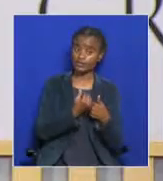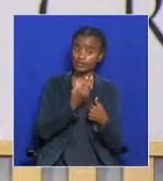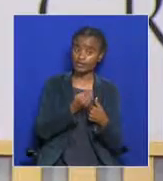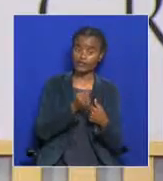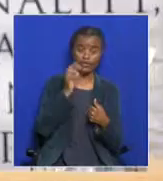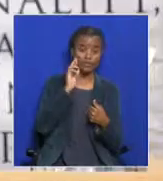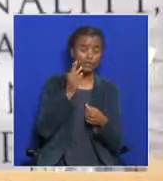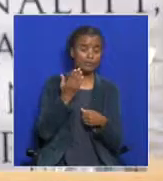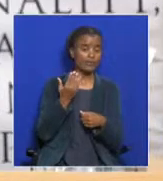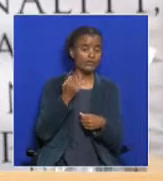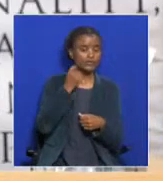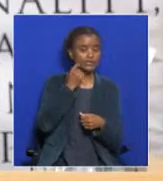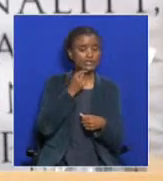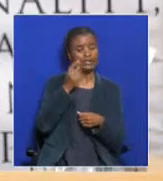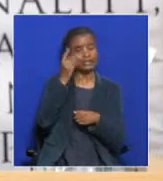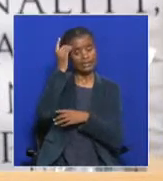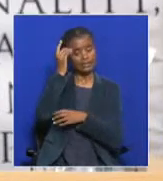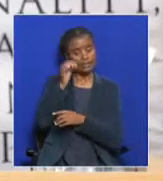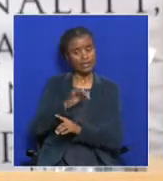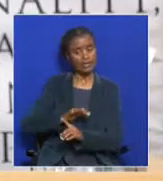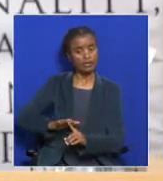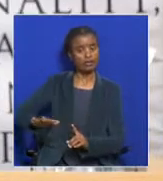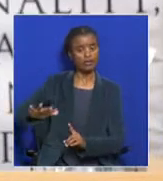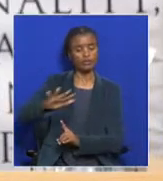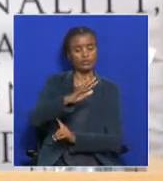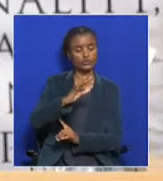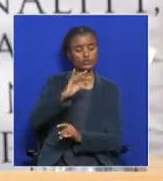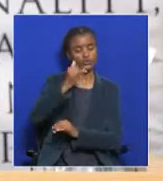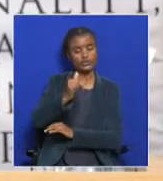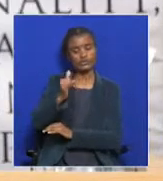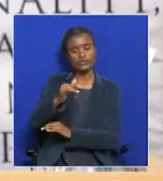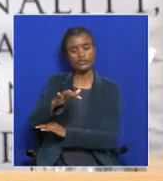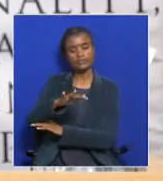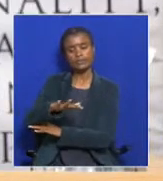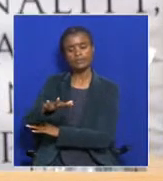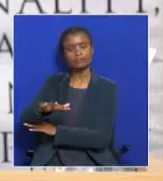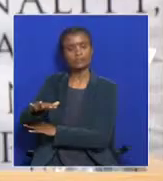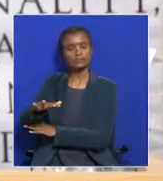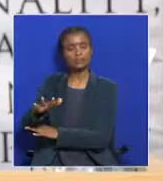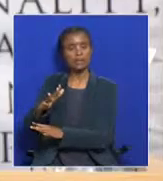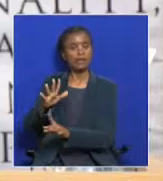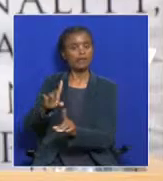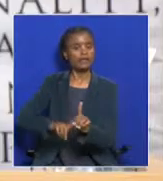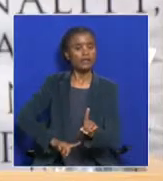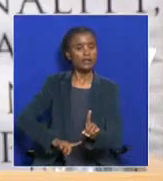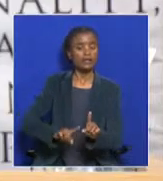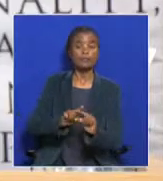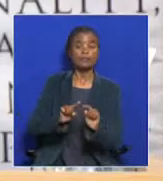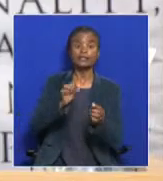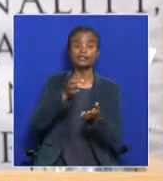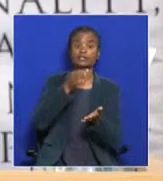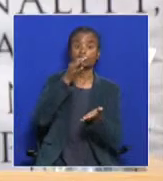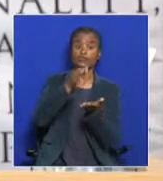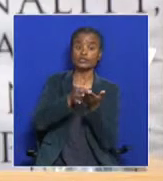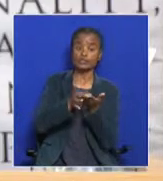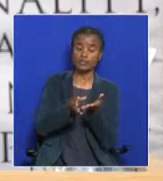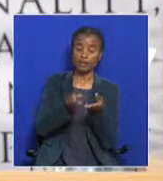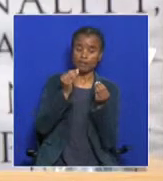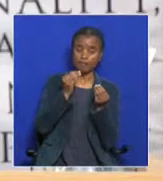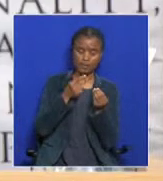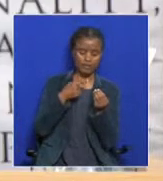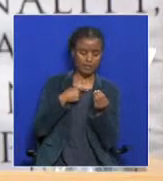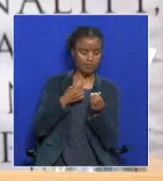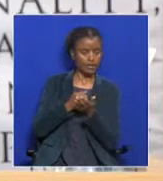Durban, that whatever suggestion you get at least can assure you of the safety of